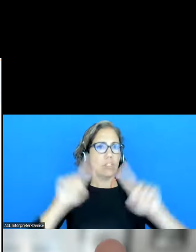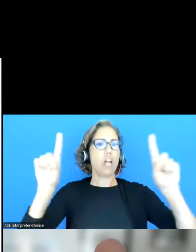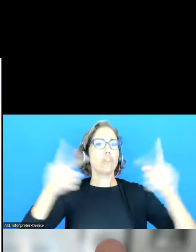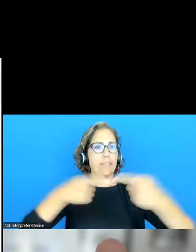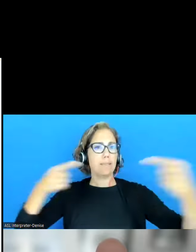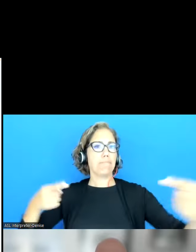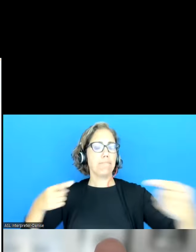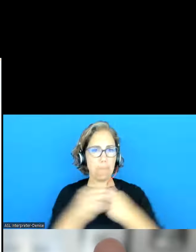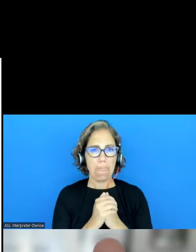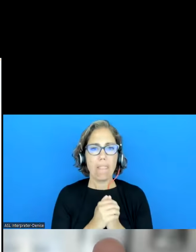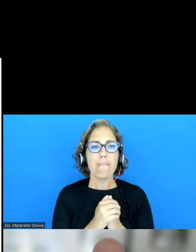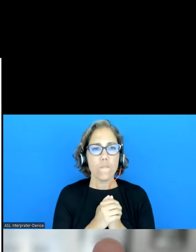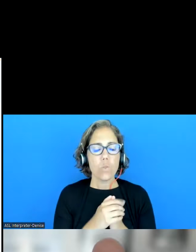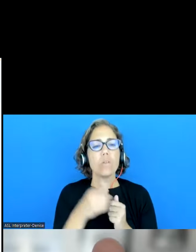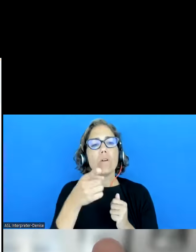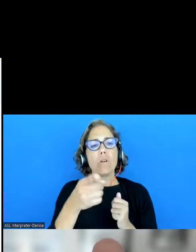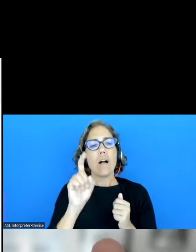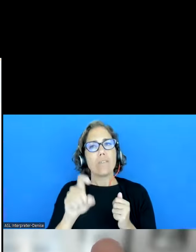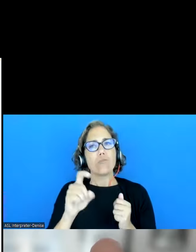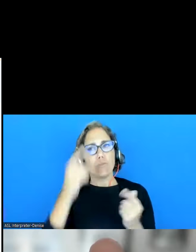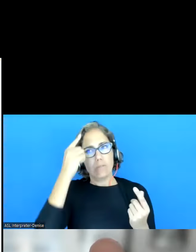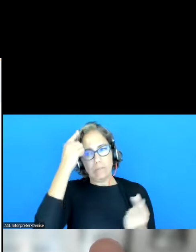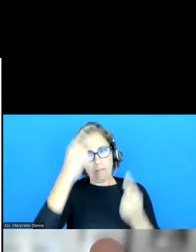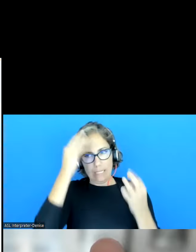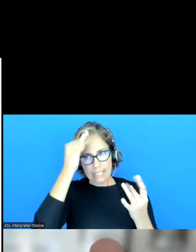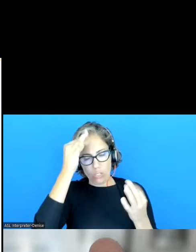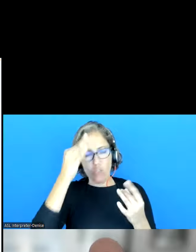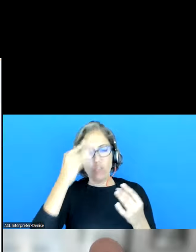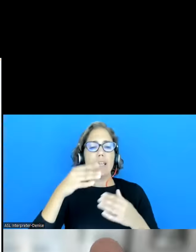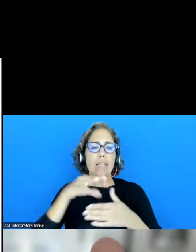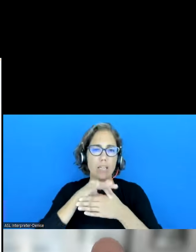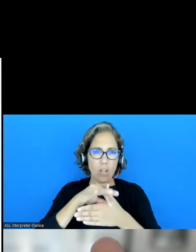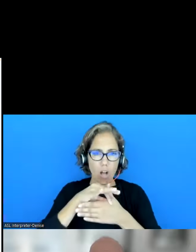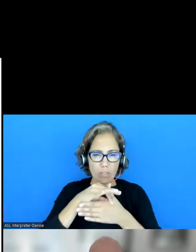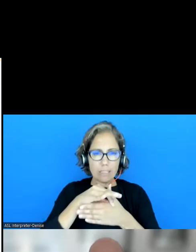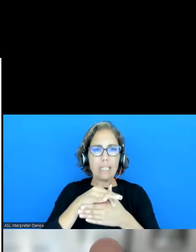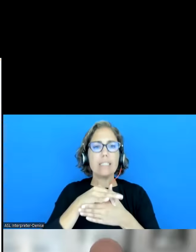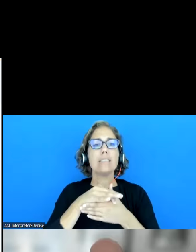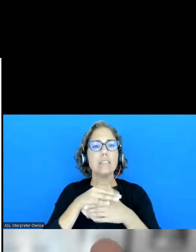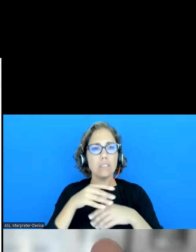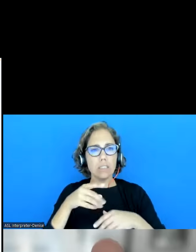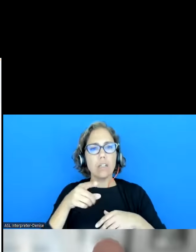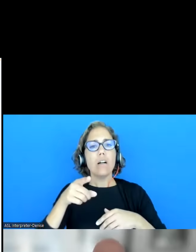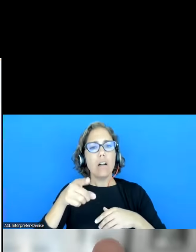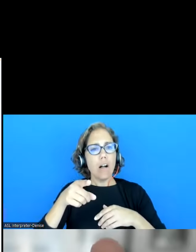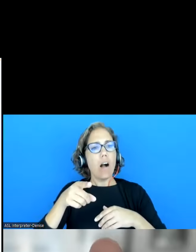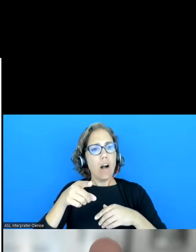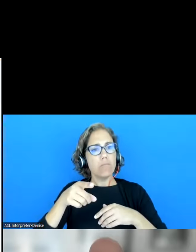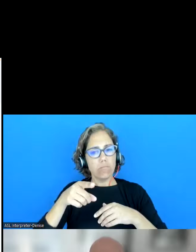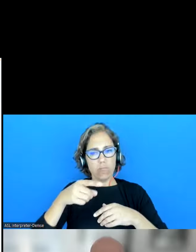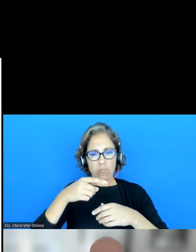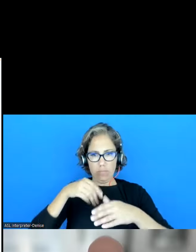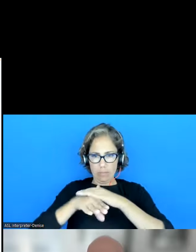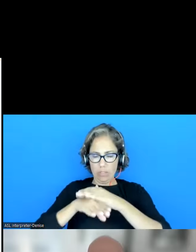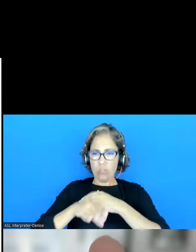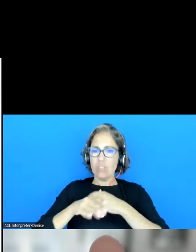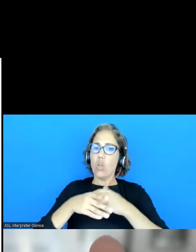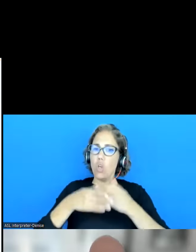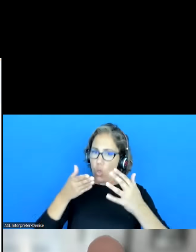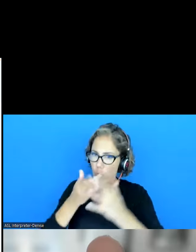You also have to consider the content creation and the accessibility requirements at each step in the process, whether you're creating a website, an